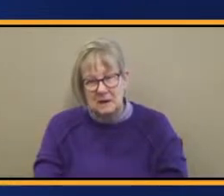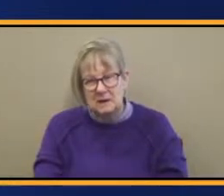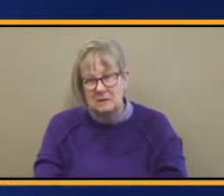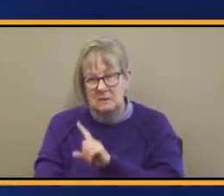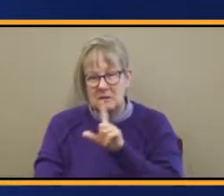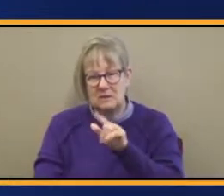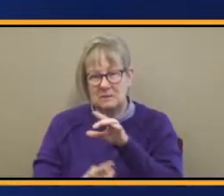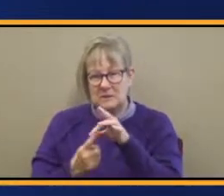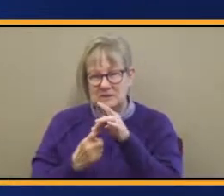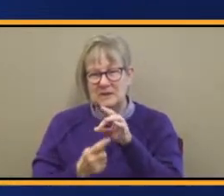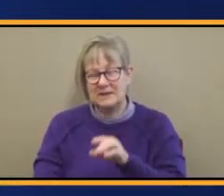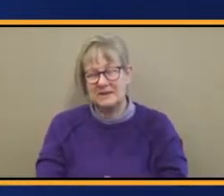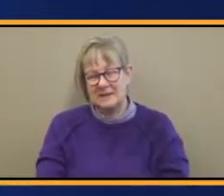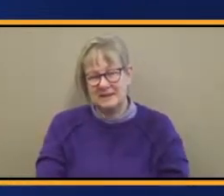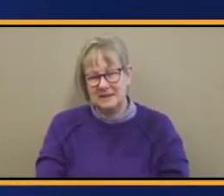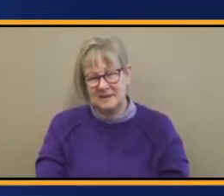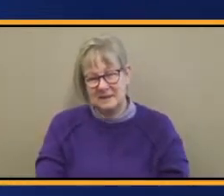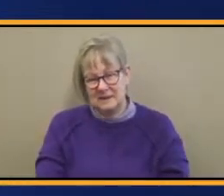special.